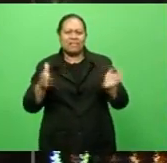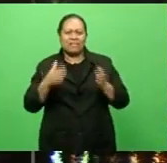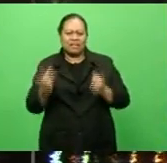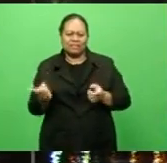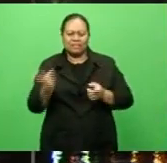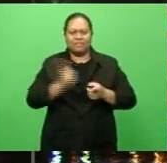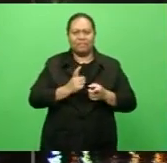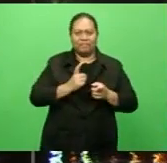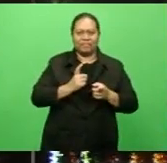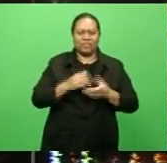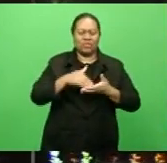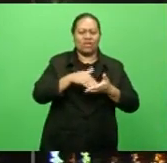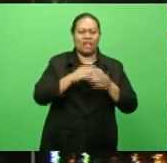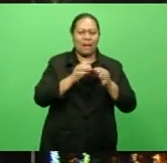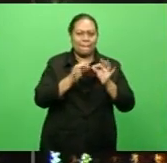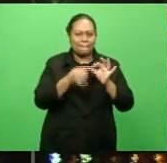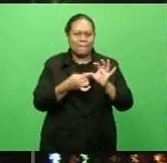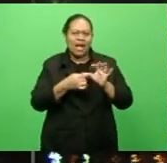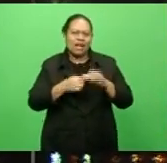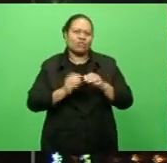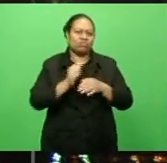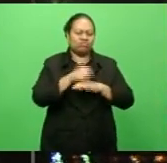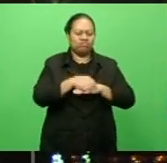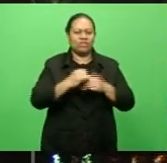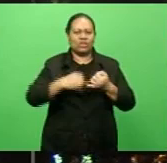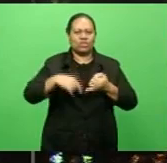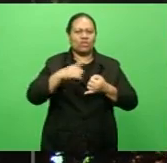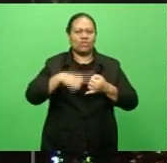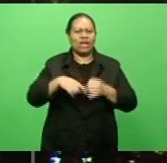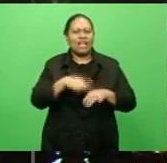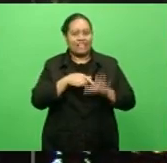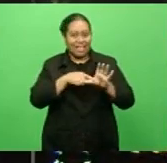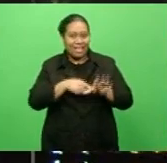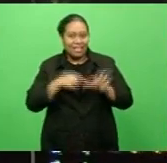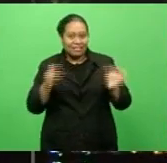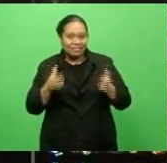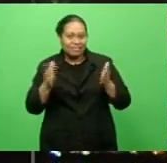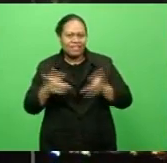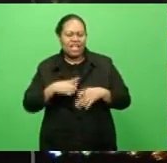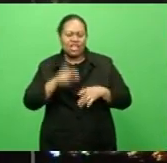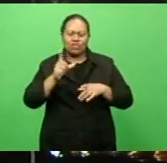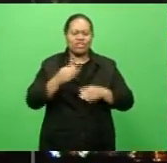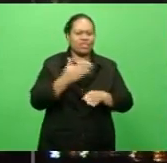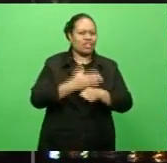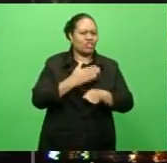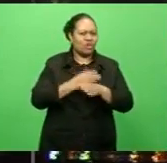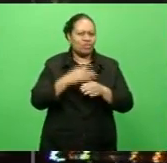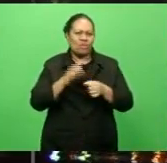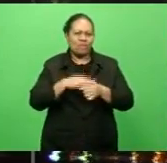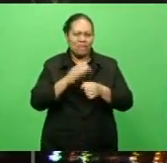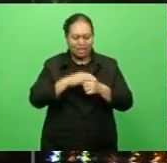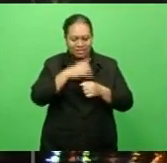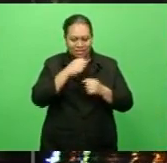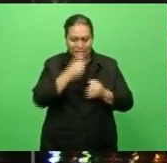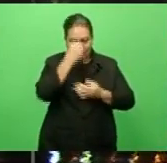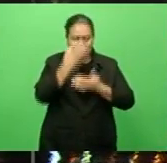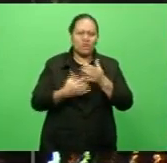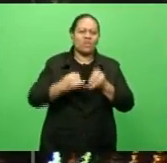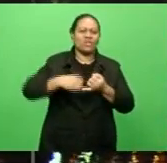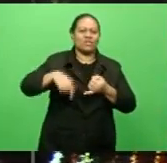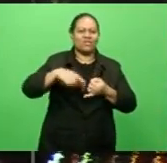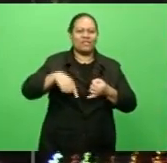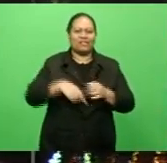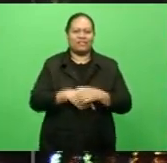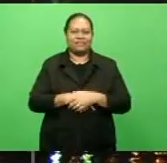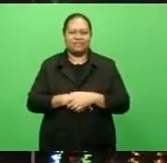Suva yesterday. Wanga says the youngsters did the job for the Men in Black against an experienced Suva outfit. Aquila Dama with the